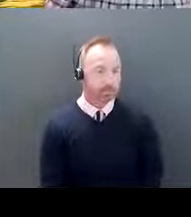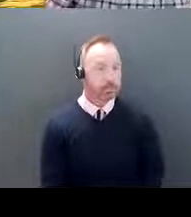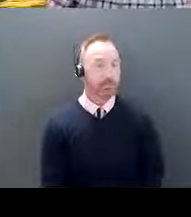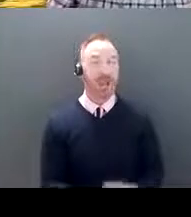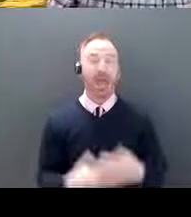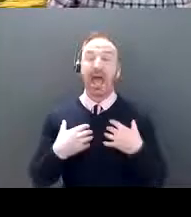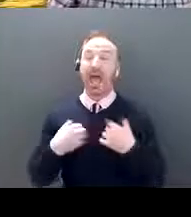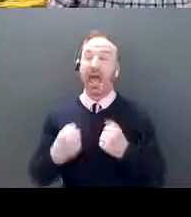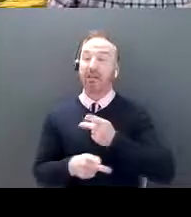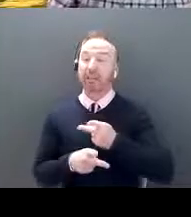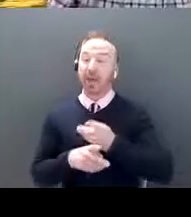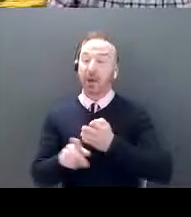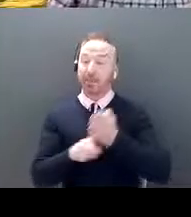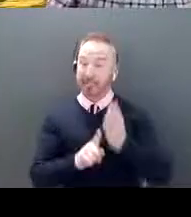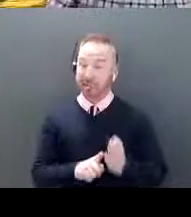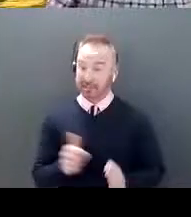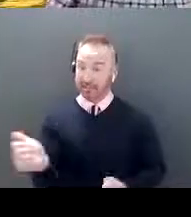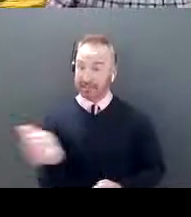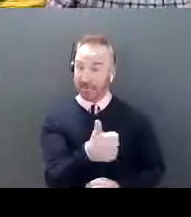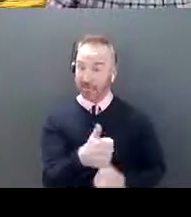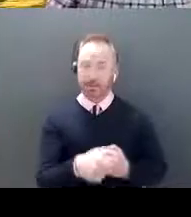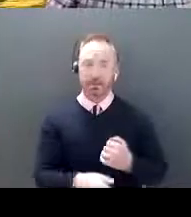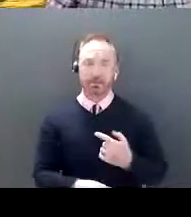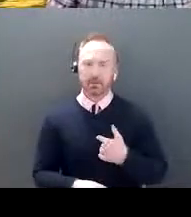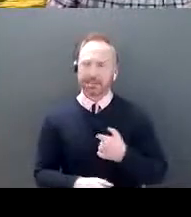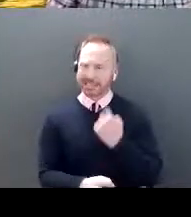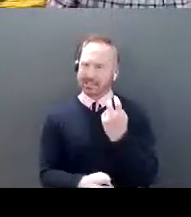healthcare professionals themselves say it's difficult for them to